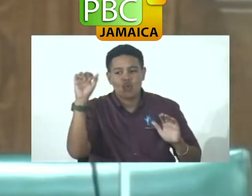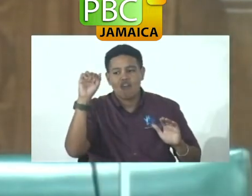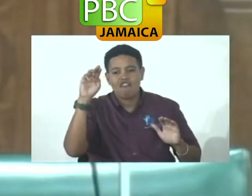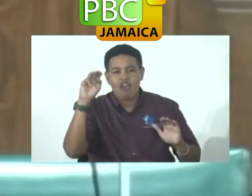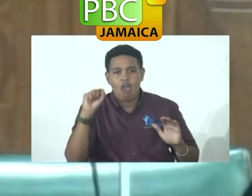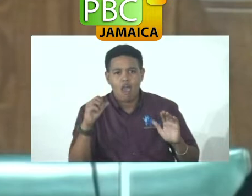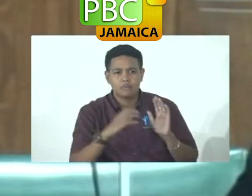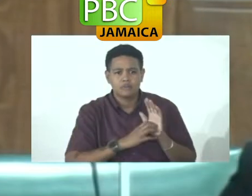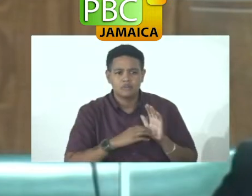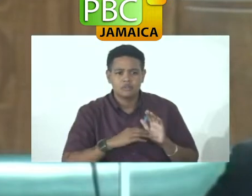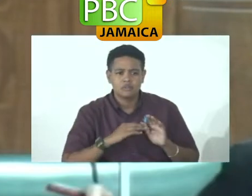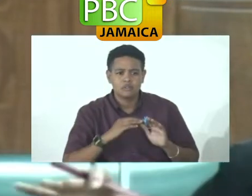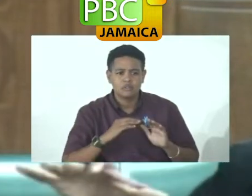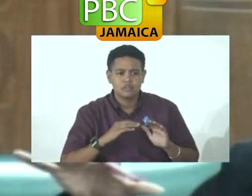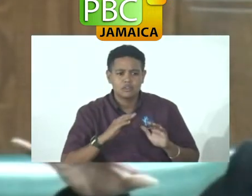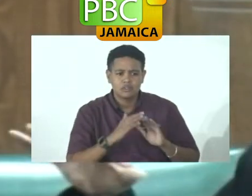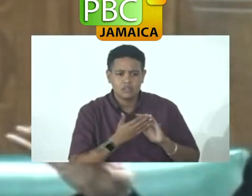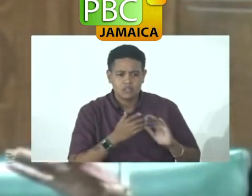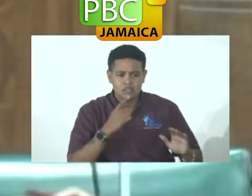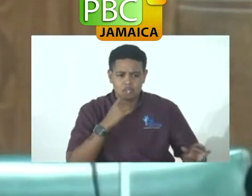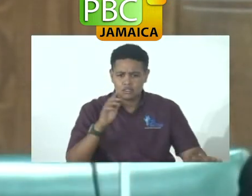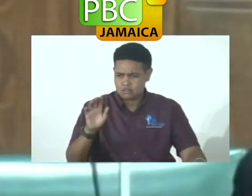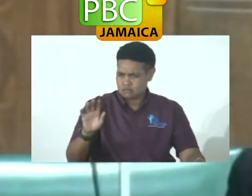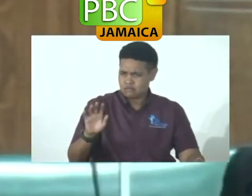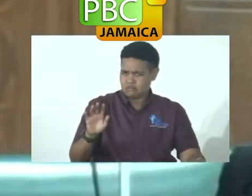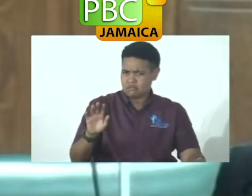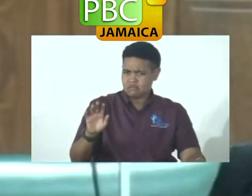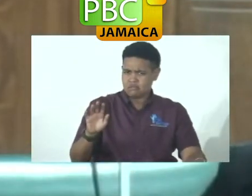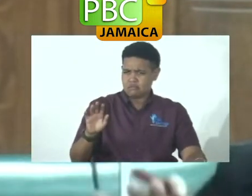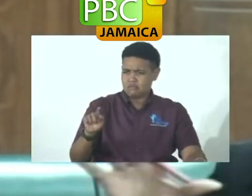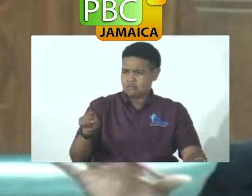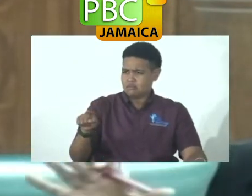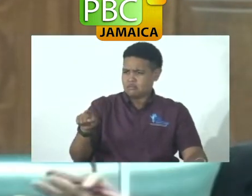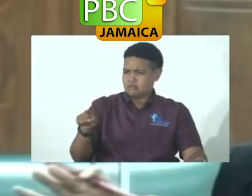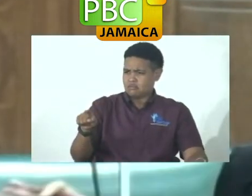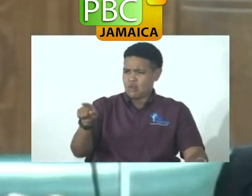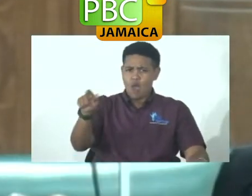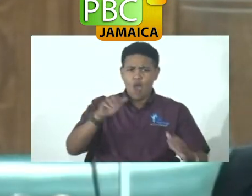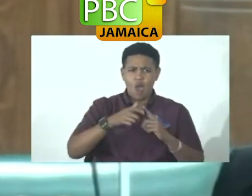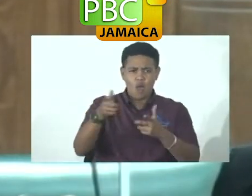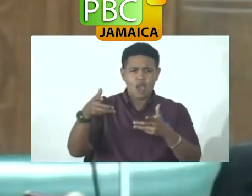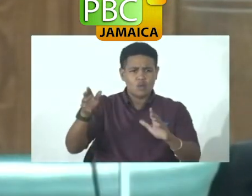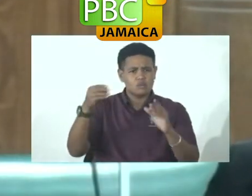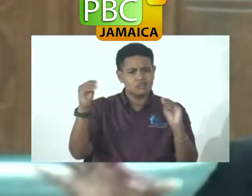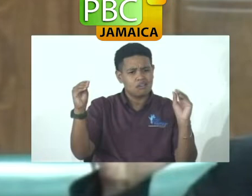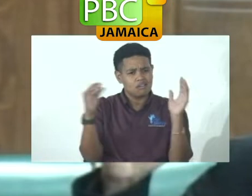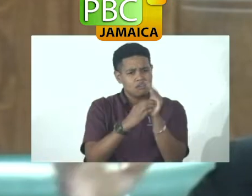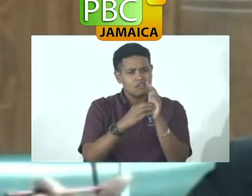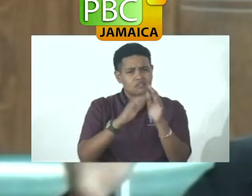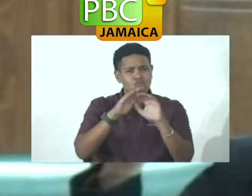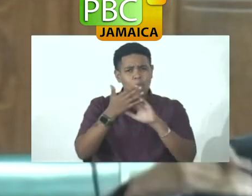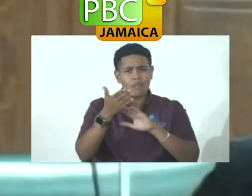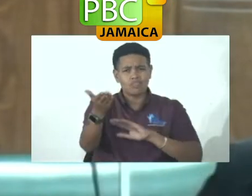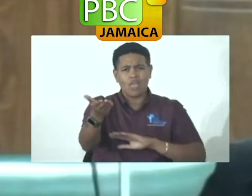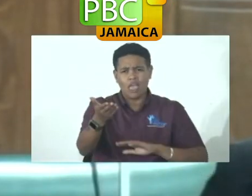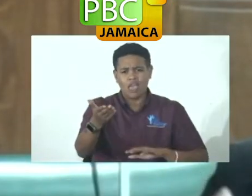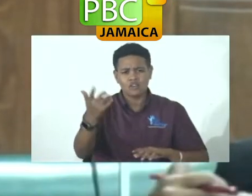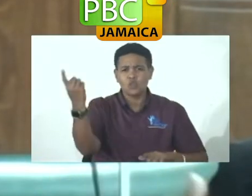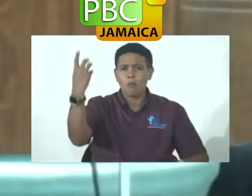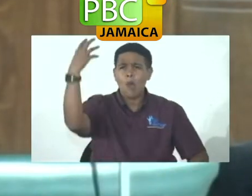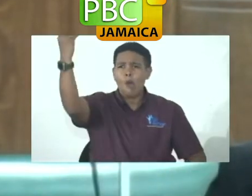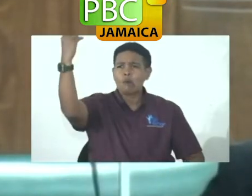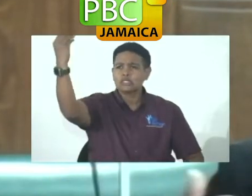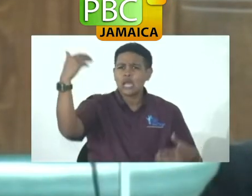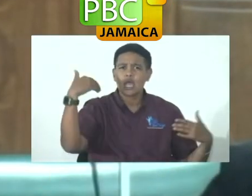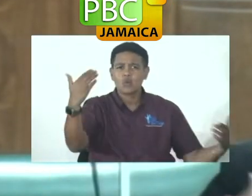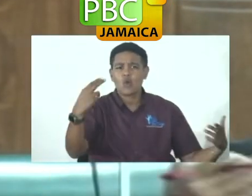when Jamaica kind of stood up and said, what? How can this be permitted? That somebody from outside could